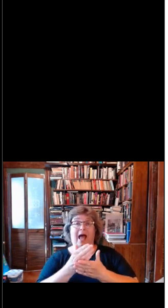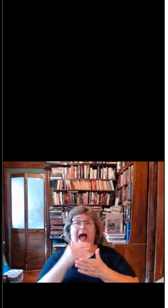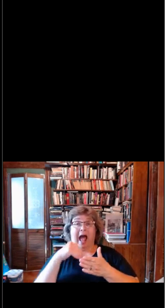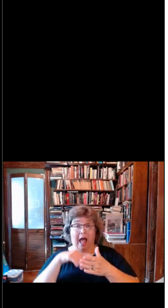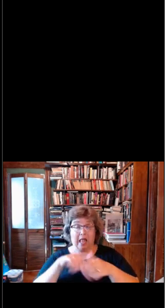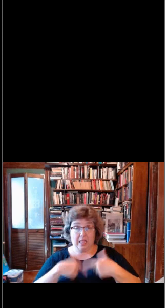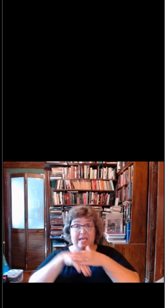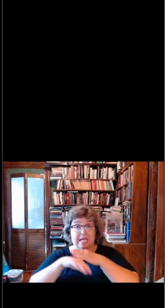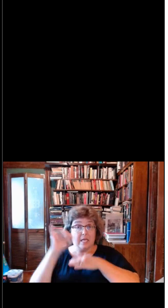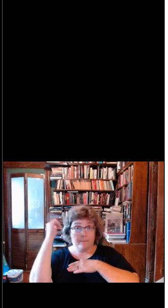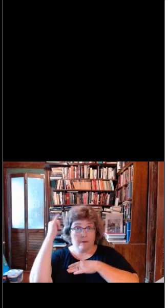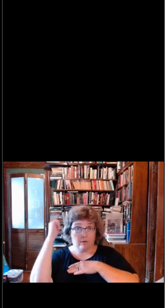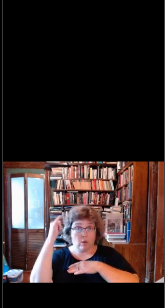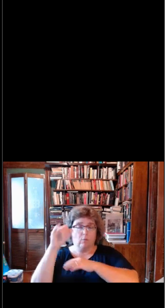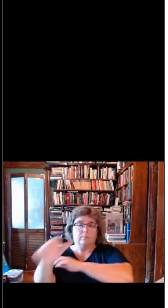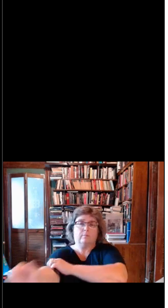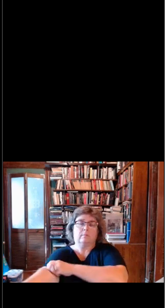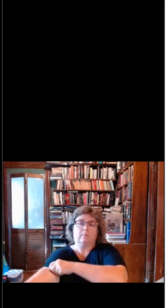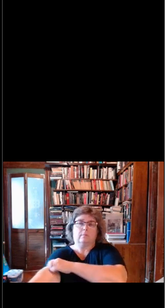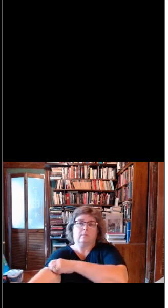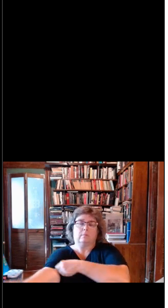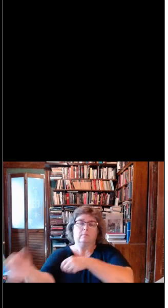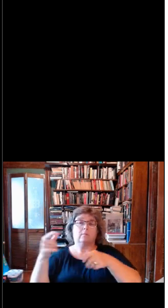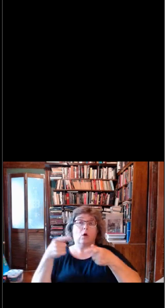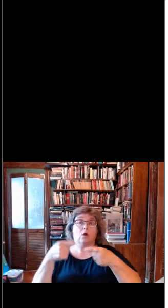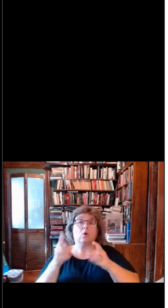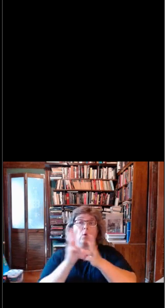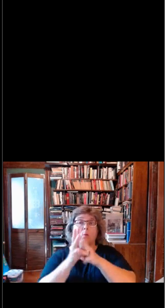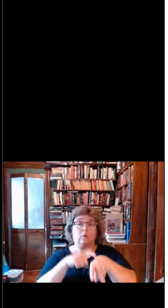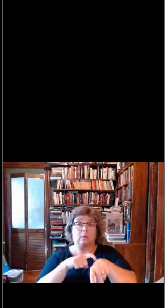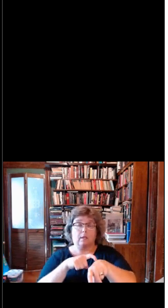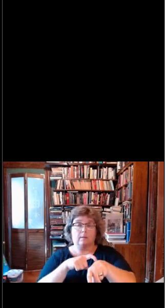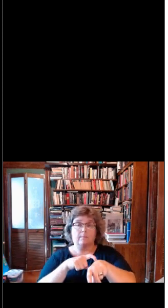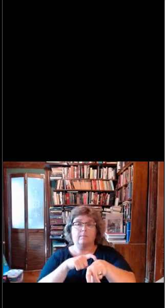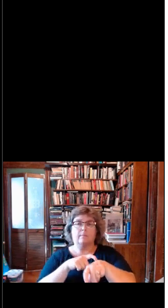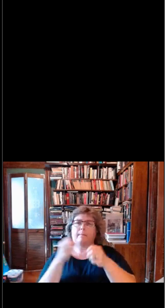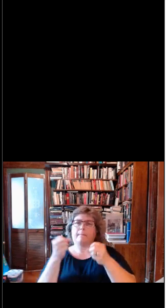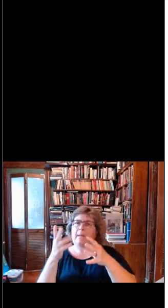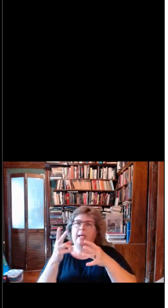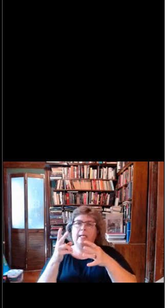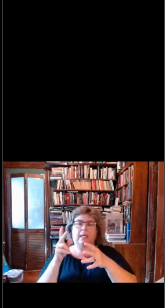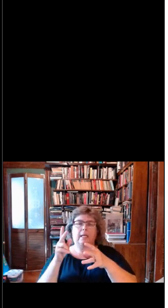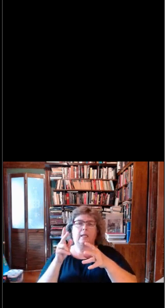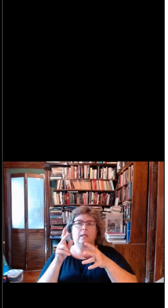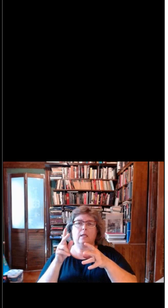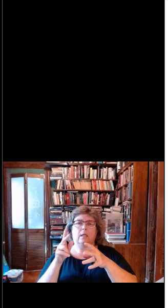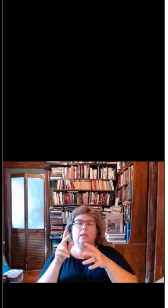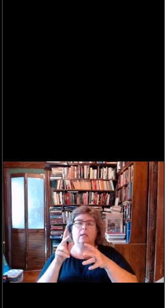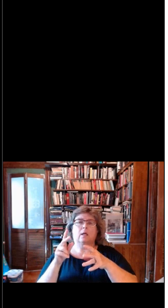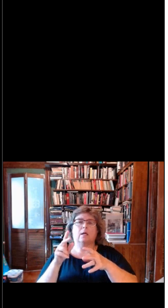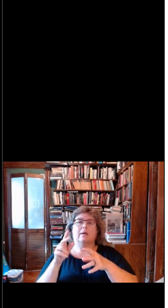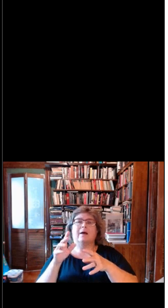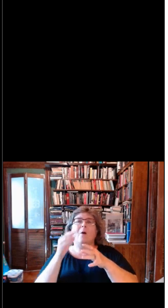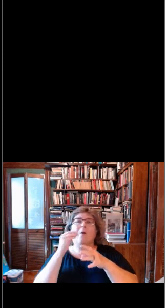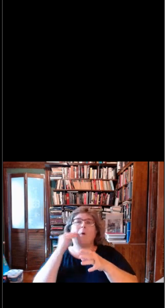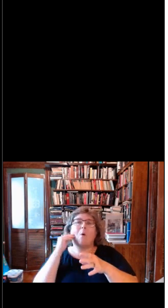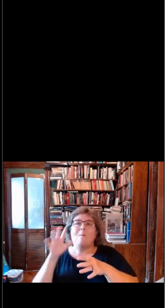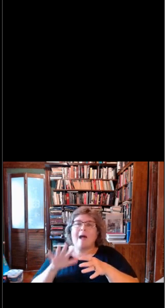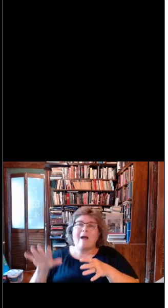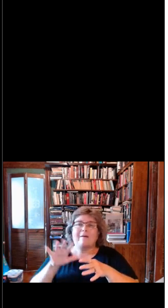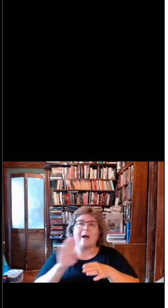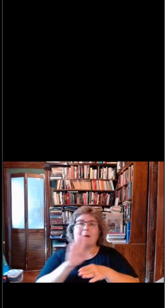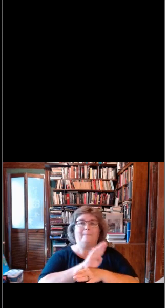Buffalo city limits. During the winter months, many residential and business areas do